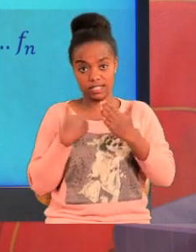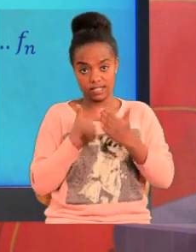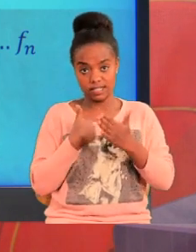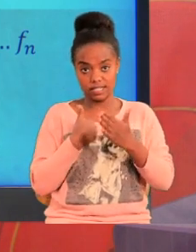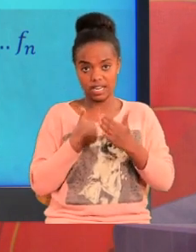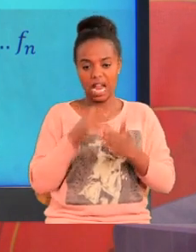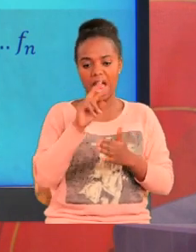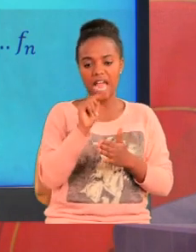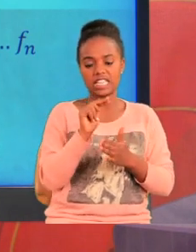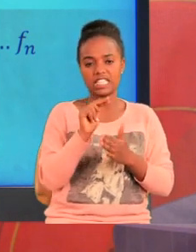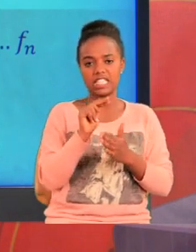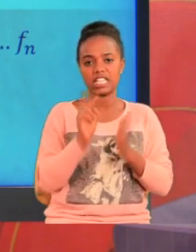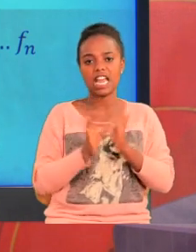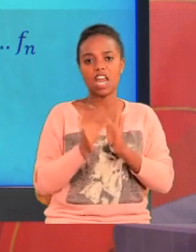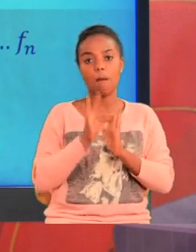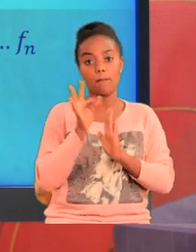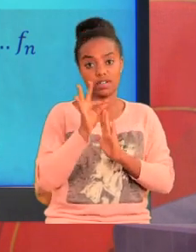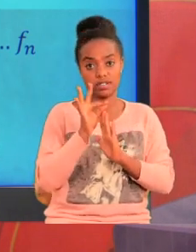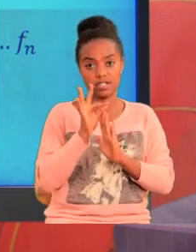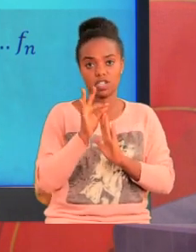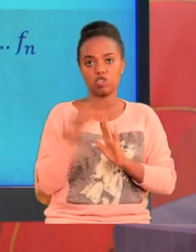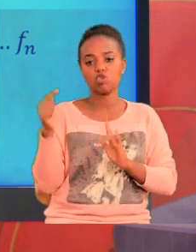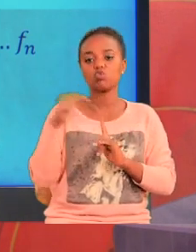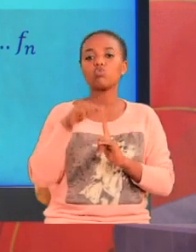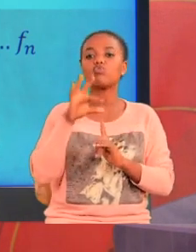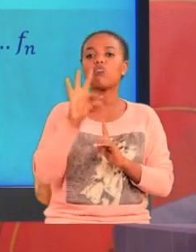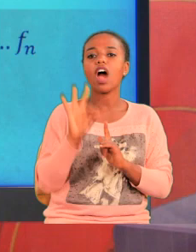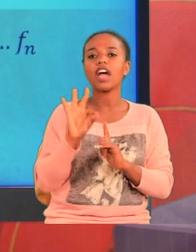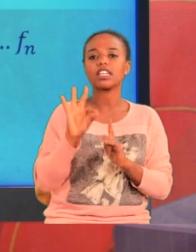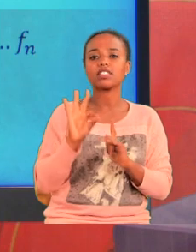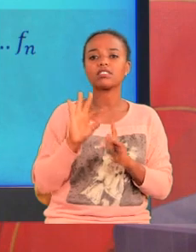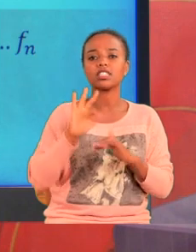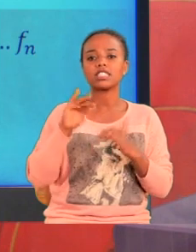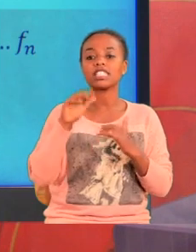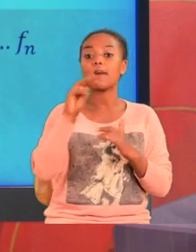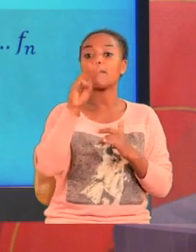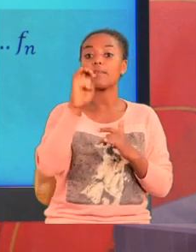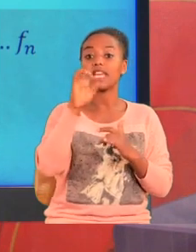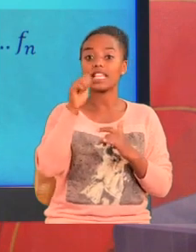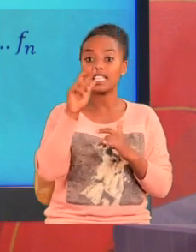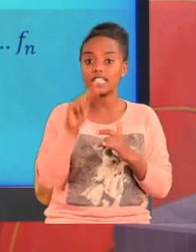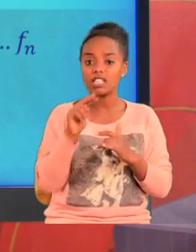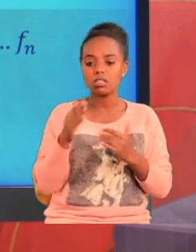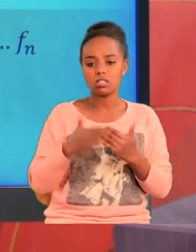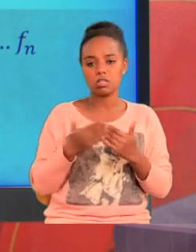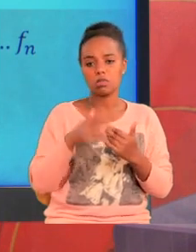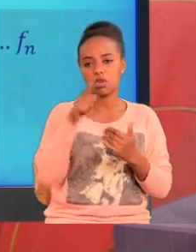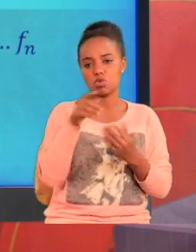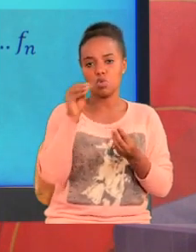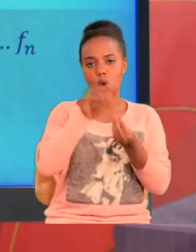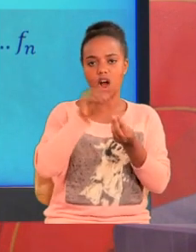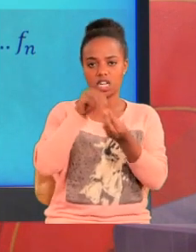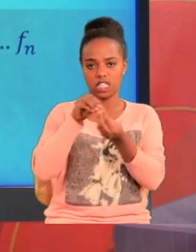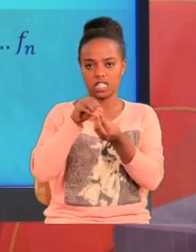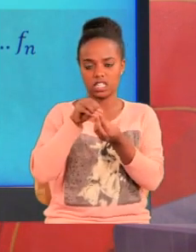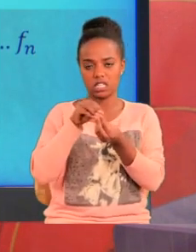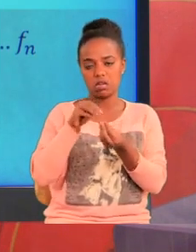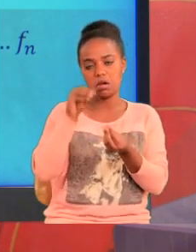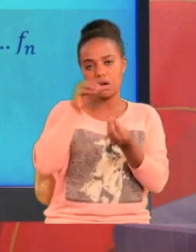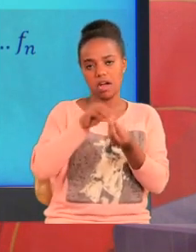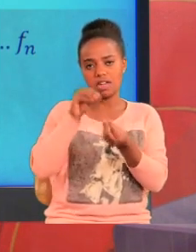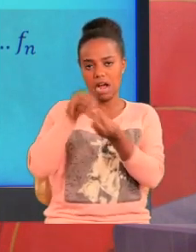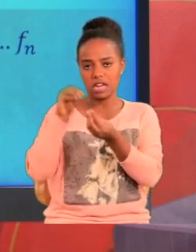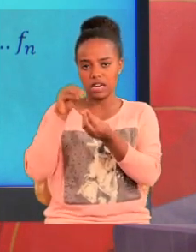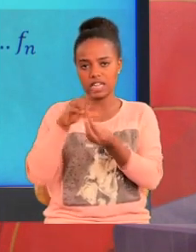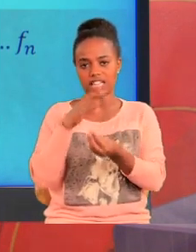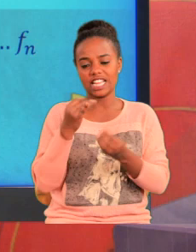data, to find their arithmetic mean, simply you add the terms and you